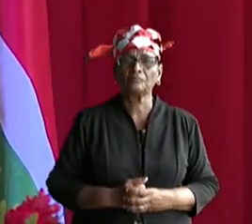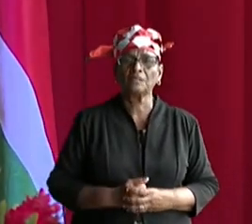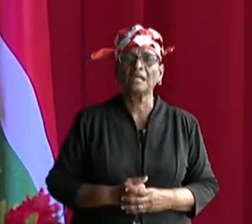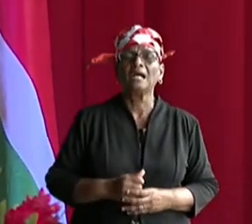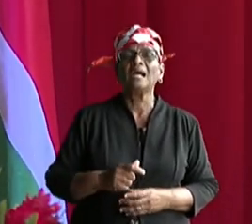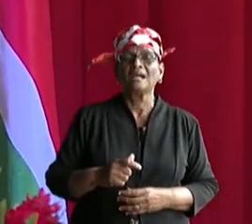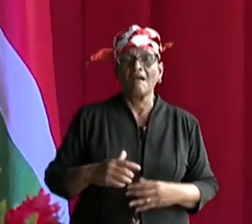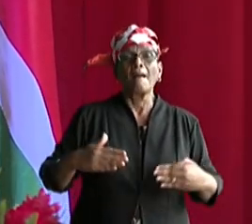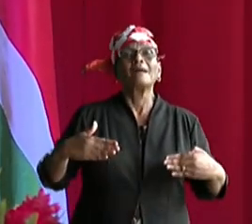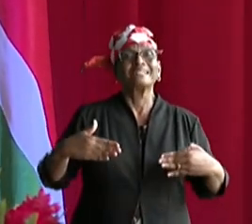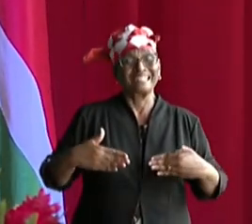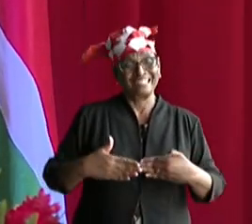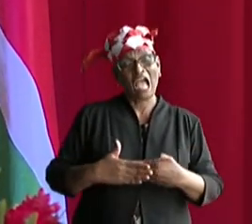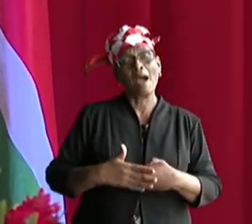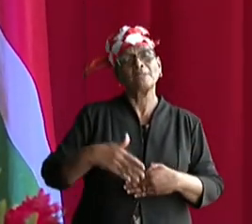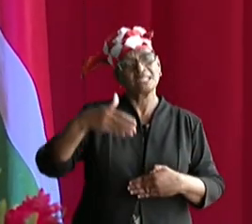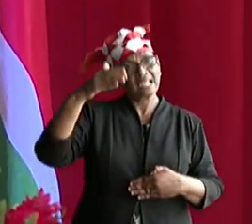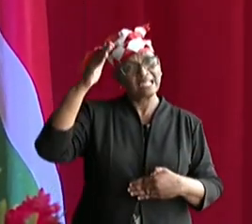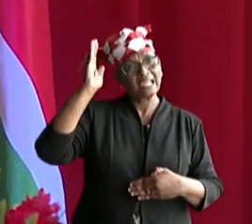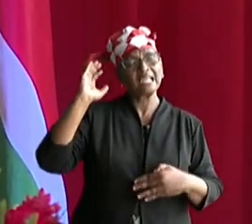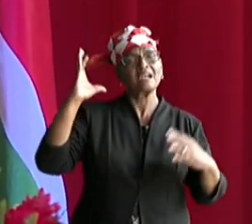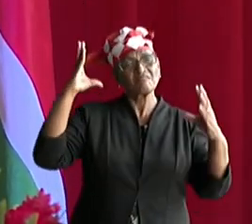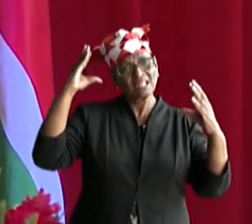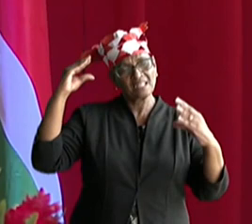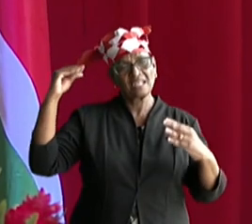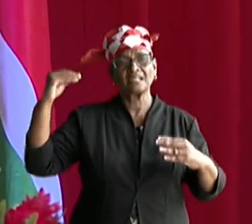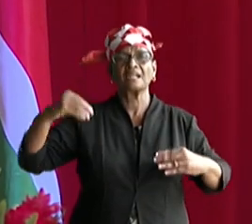ladies and gentlemen of the media,